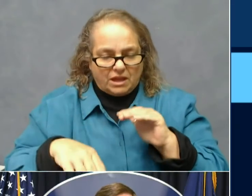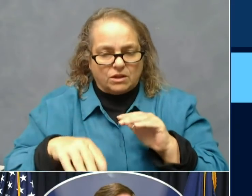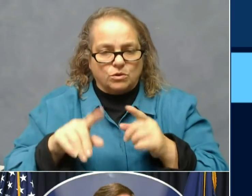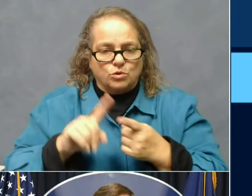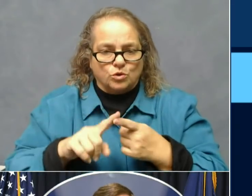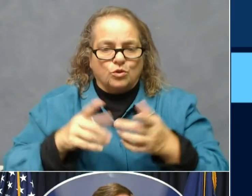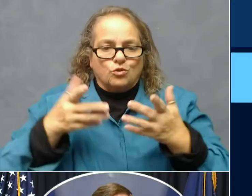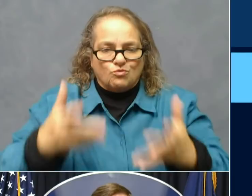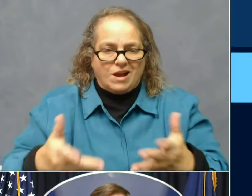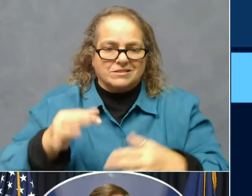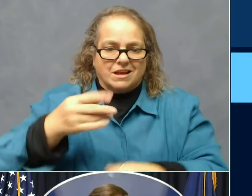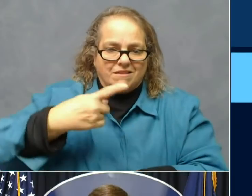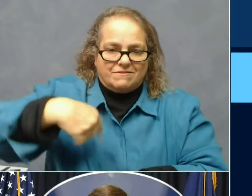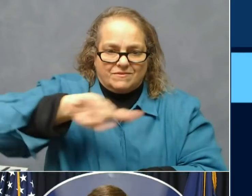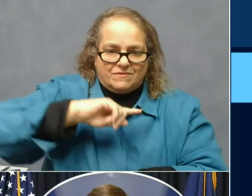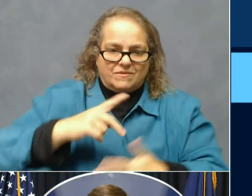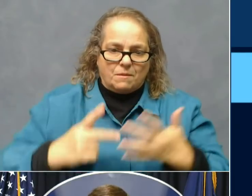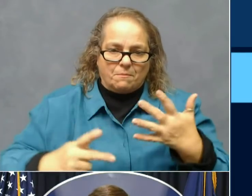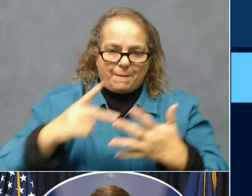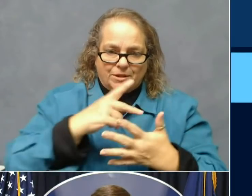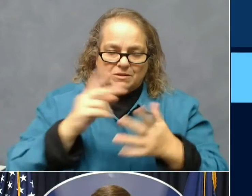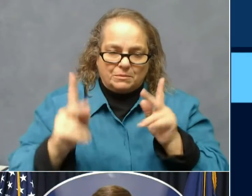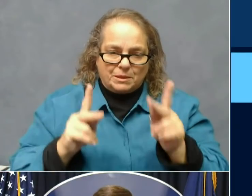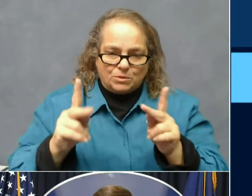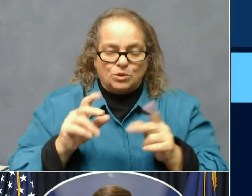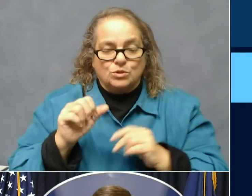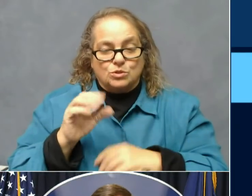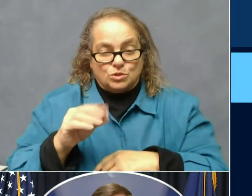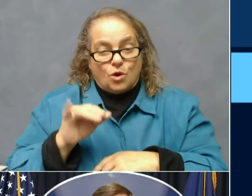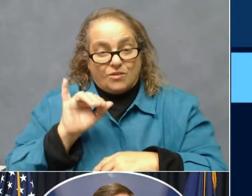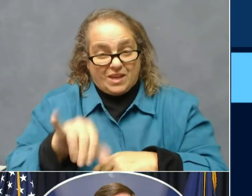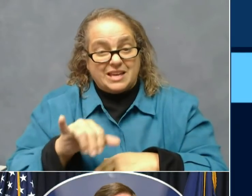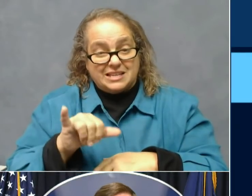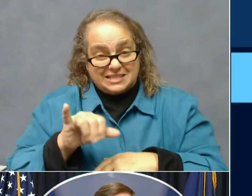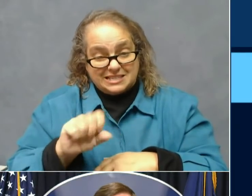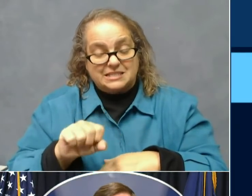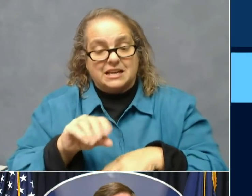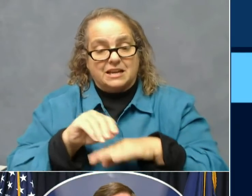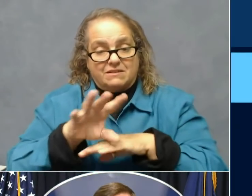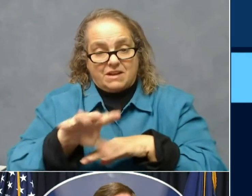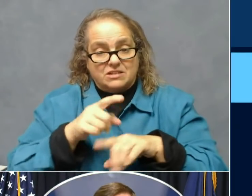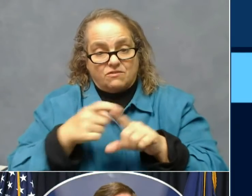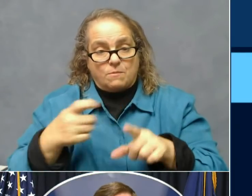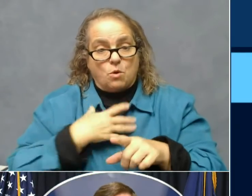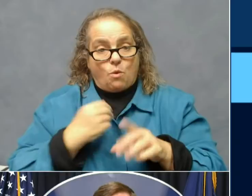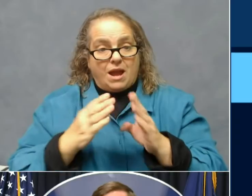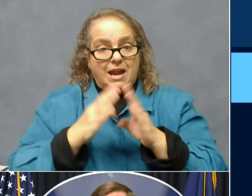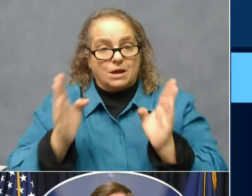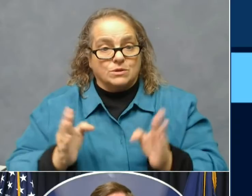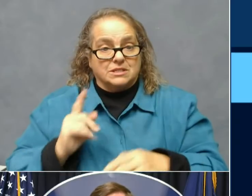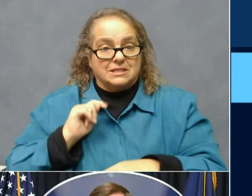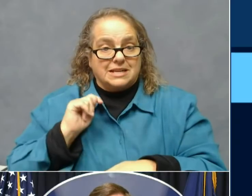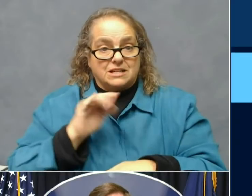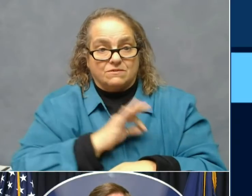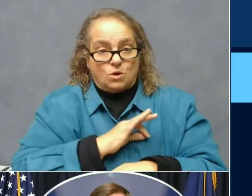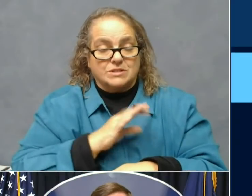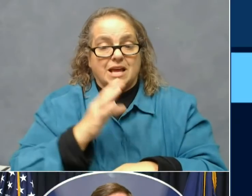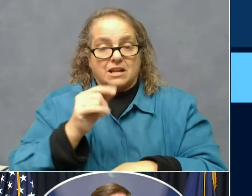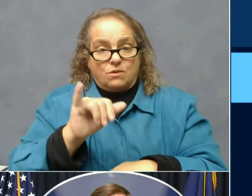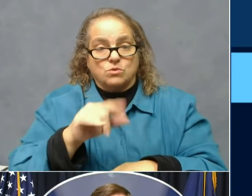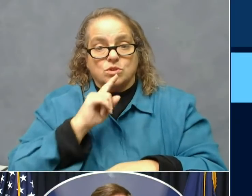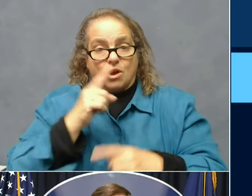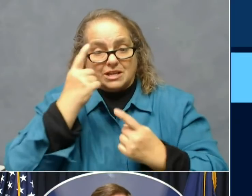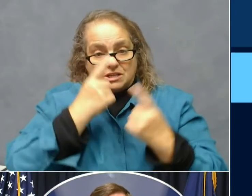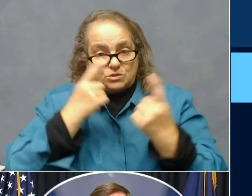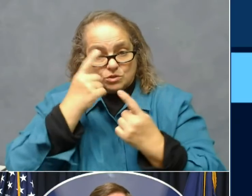of the population. So this is advice from the White House Task Force, and these are considerations they're asking us to